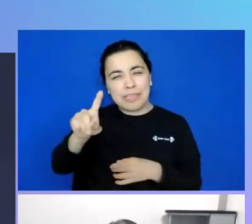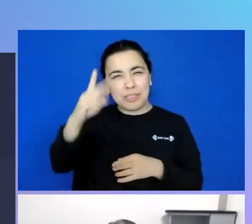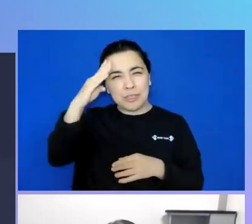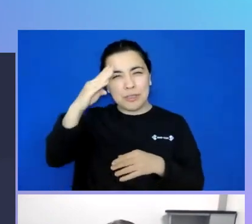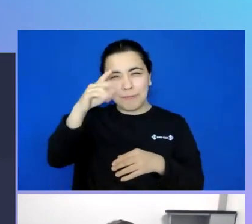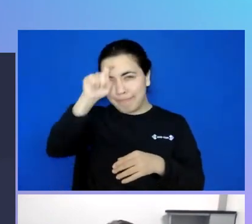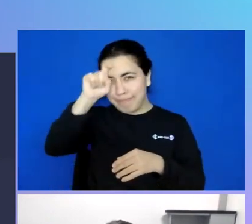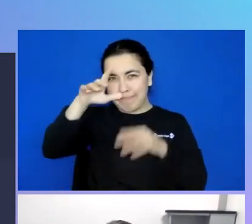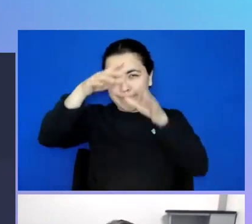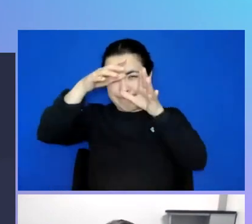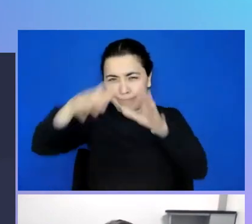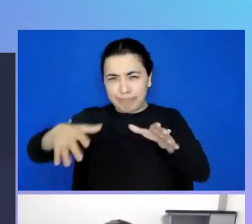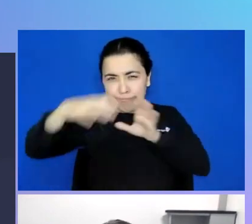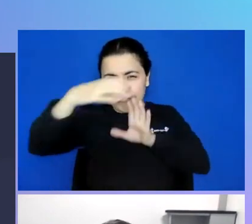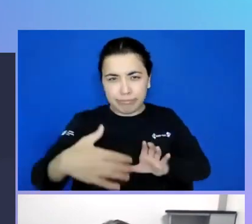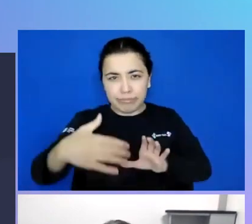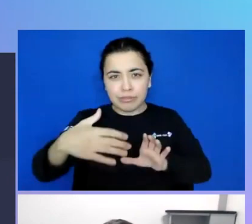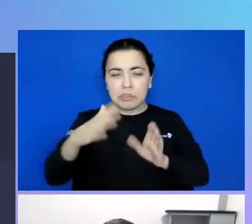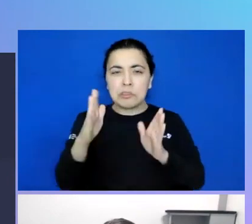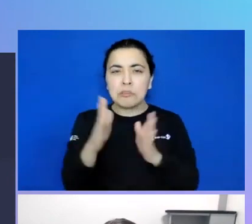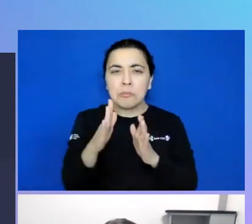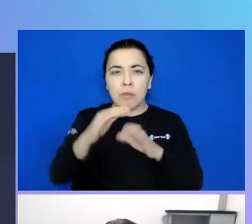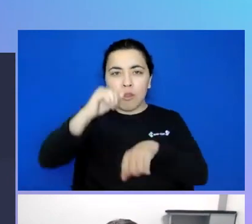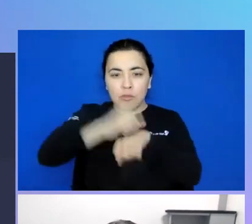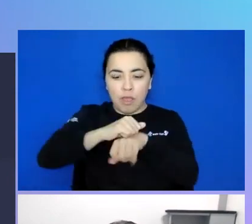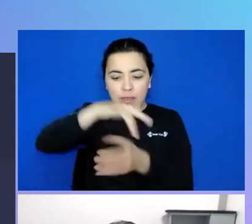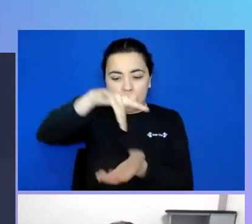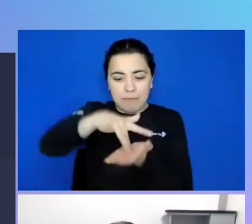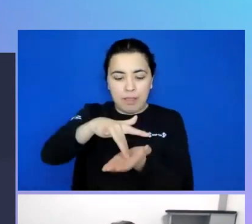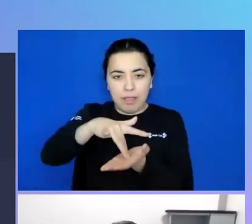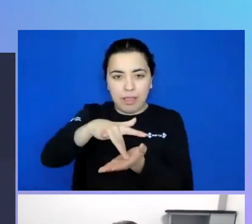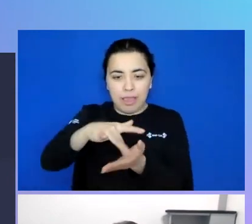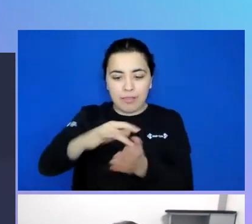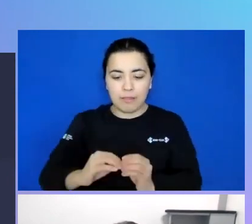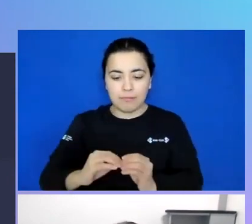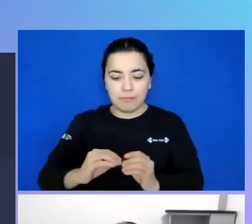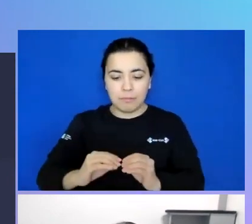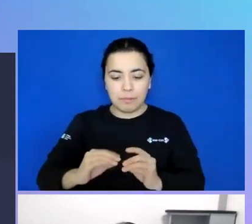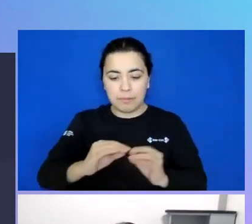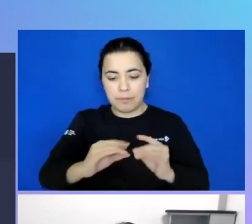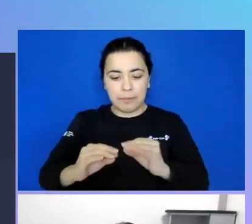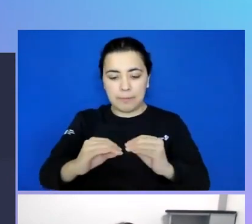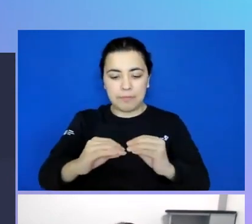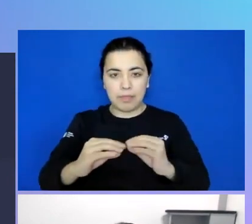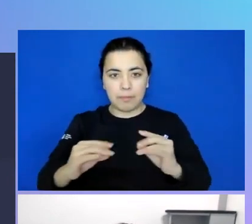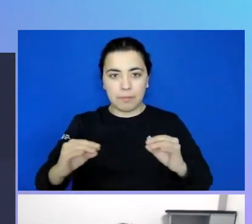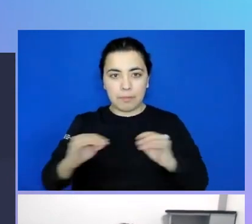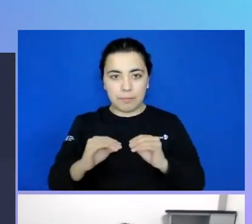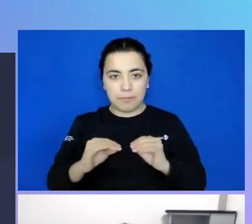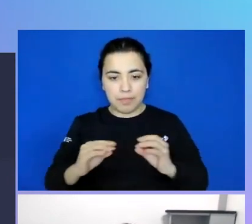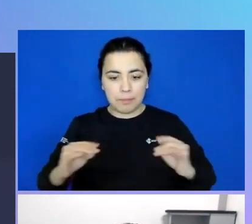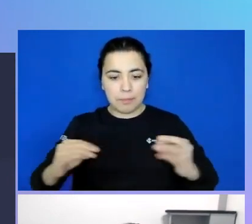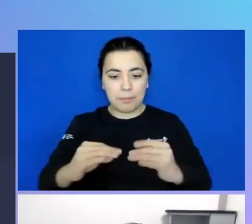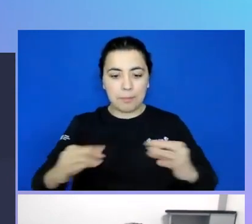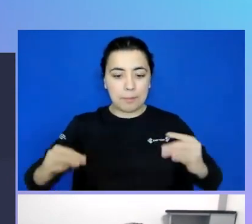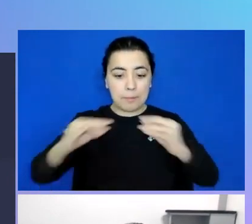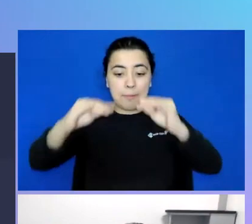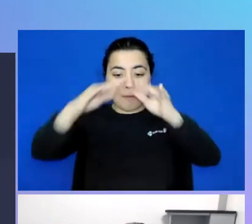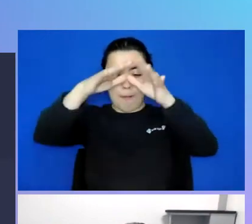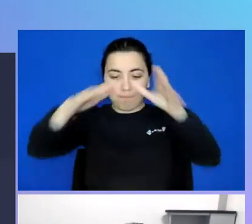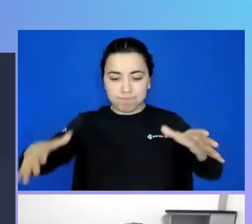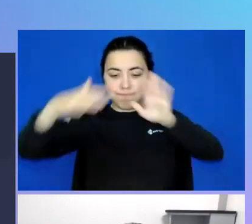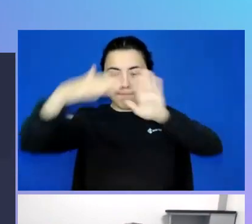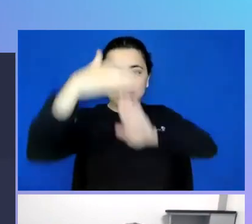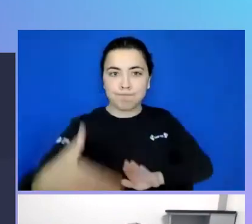build up, you build around. And that's the whole idea. And no one can get there by themselves, right? Like you can, as